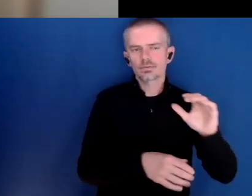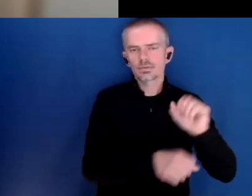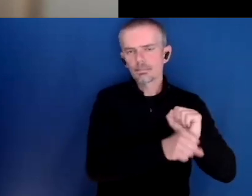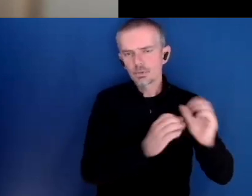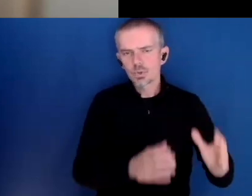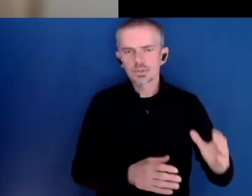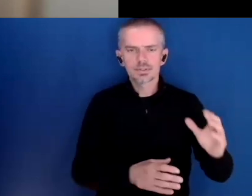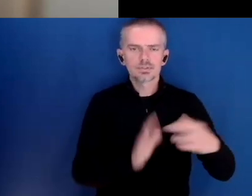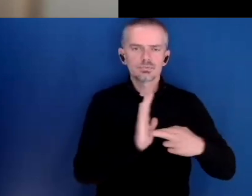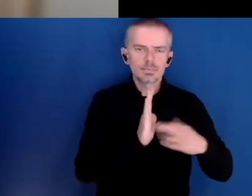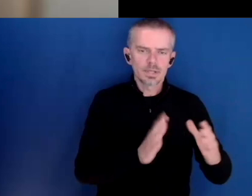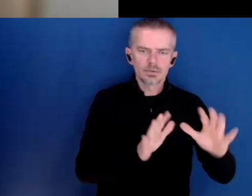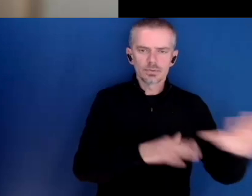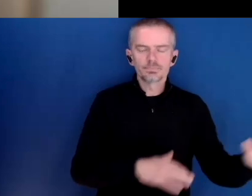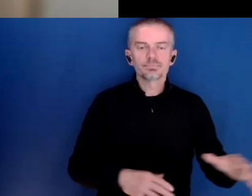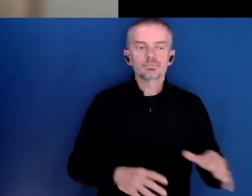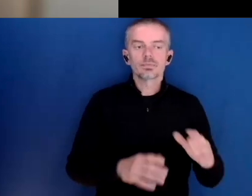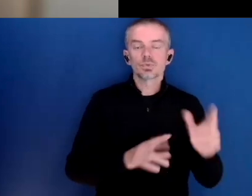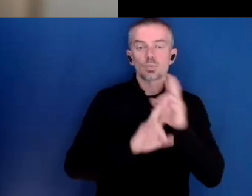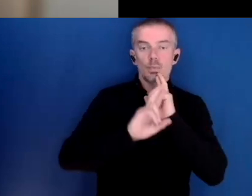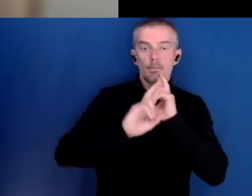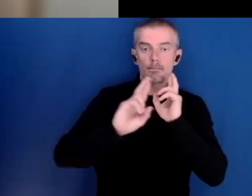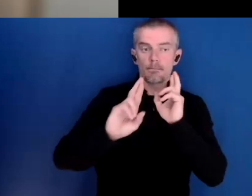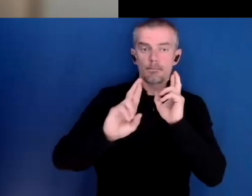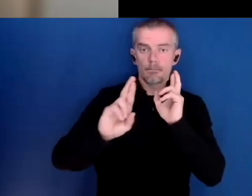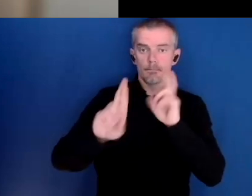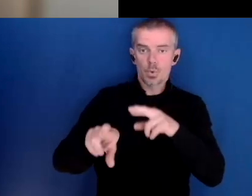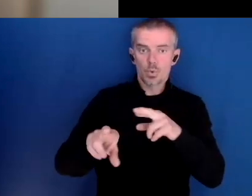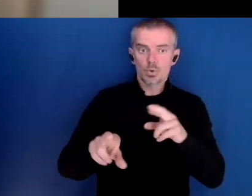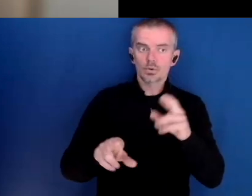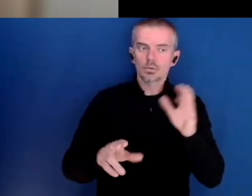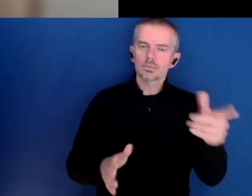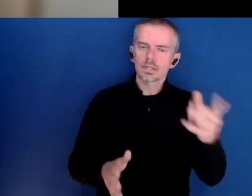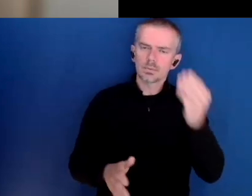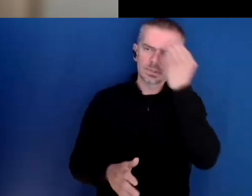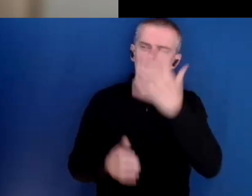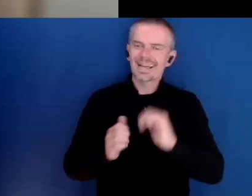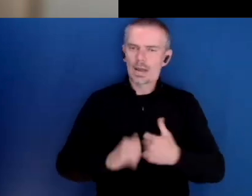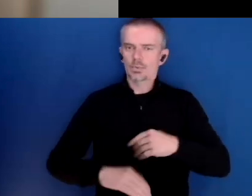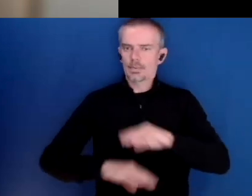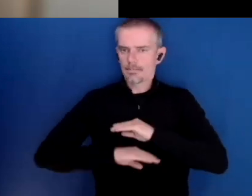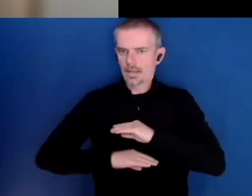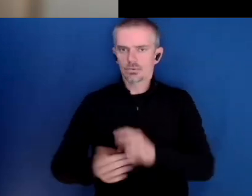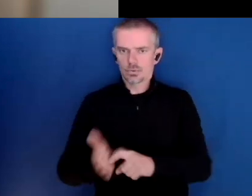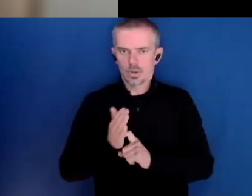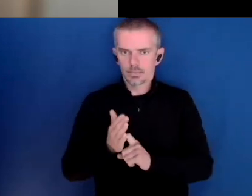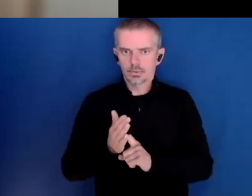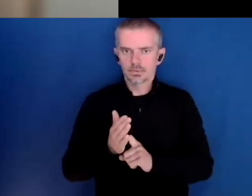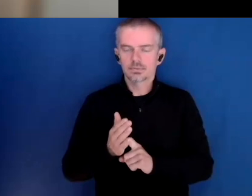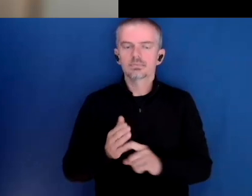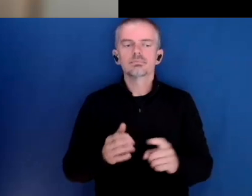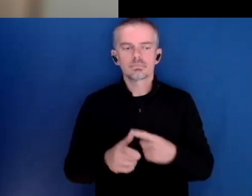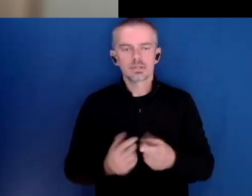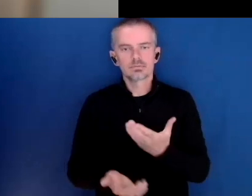the reporting, you would identify how those requirements were met in order to substantiate payments